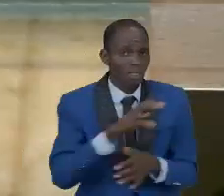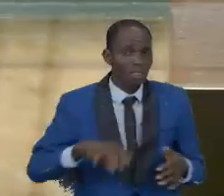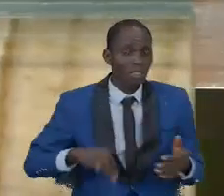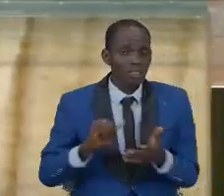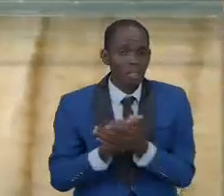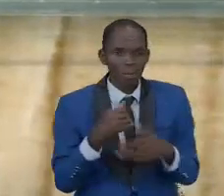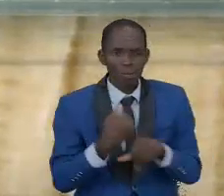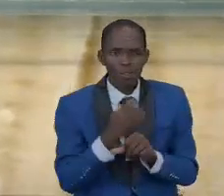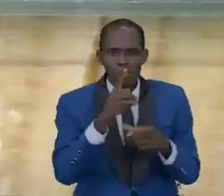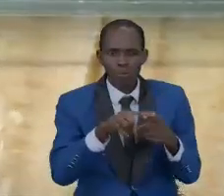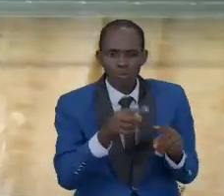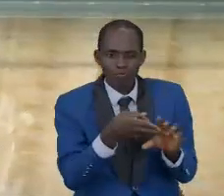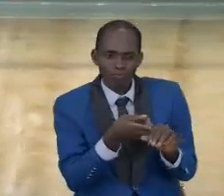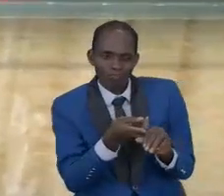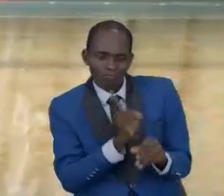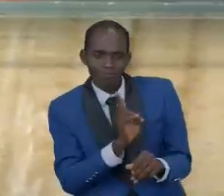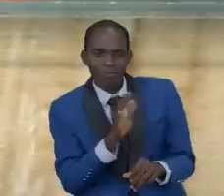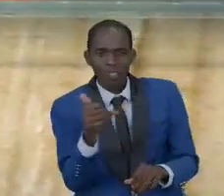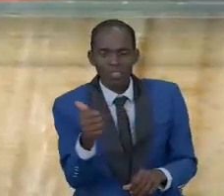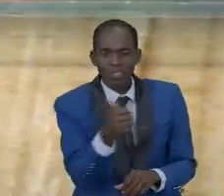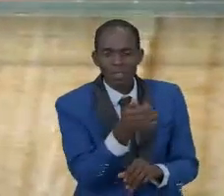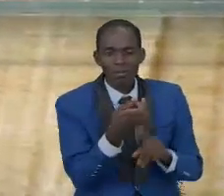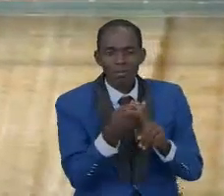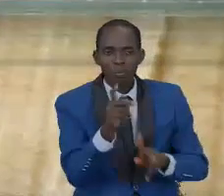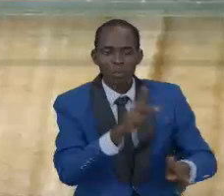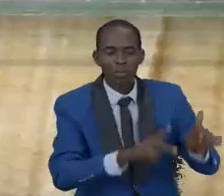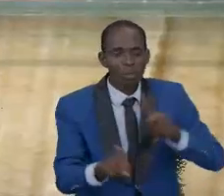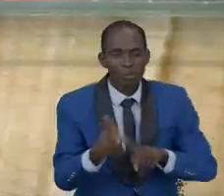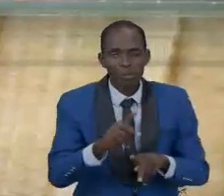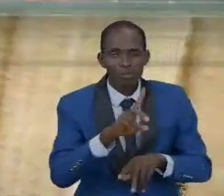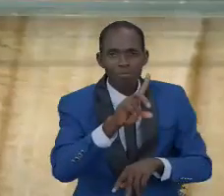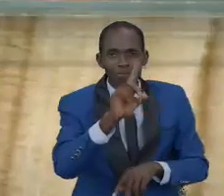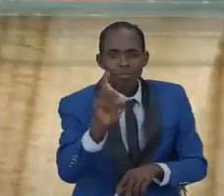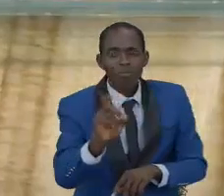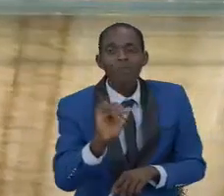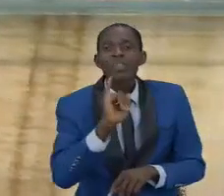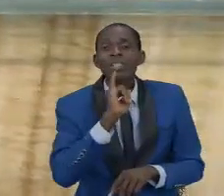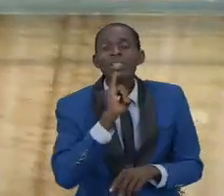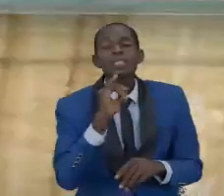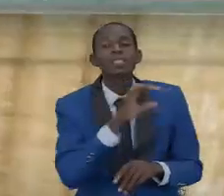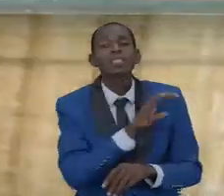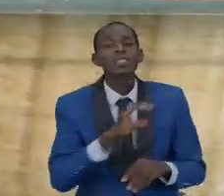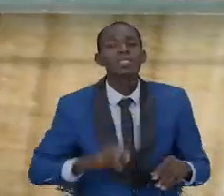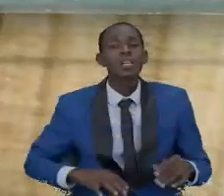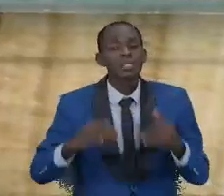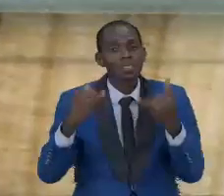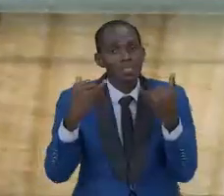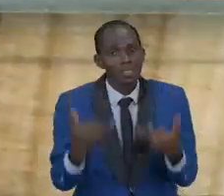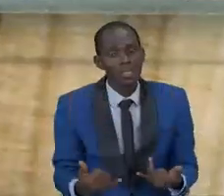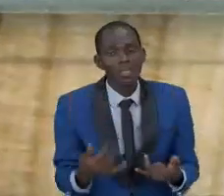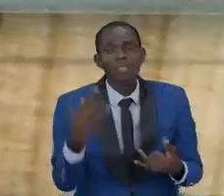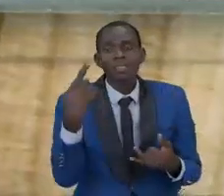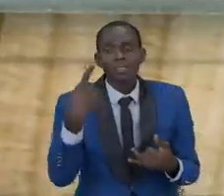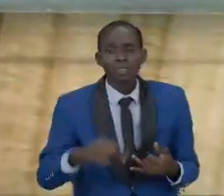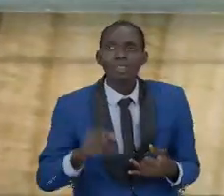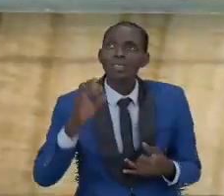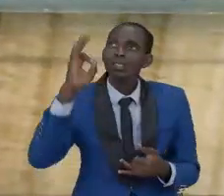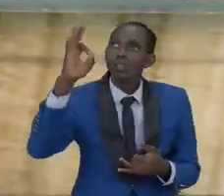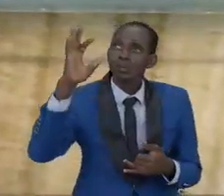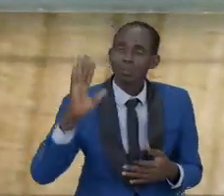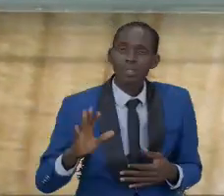withdraw yourself like that is Christ then the minister the originator